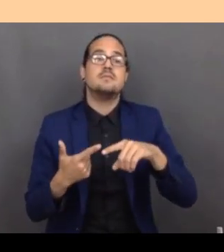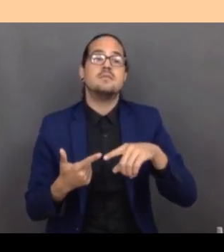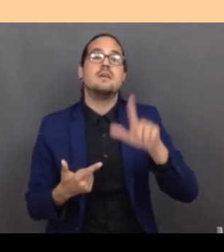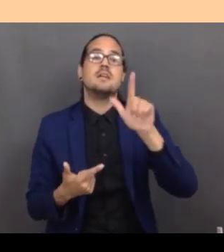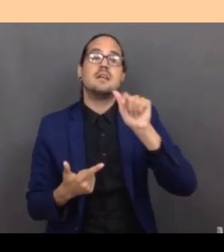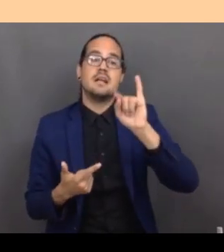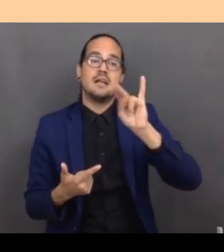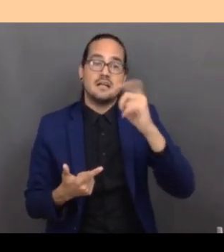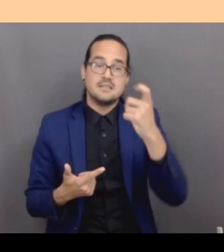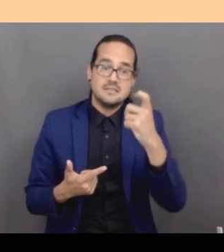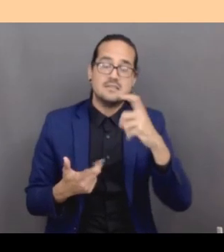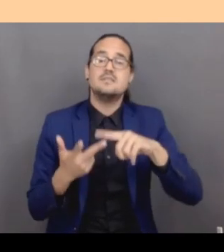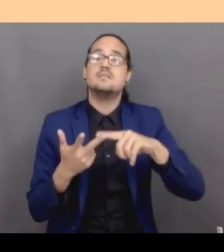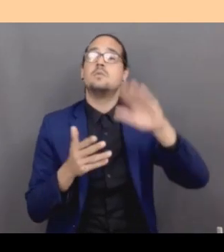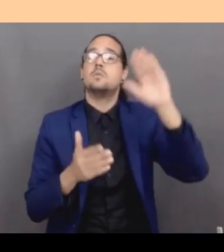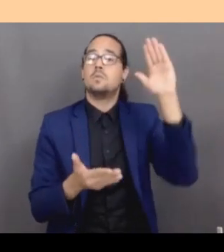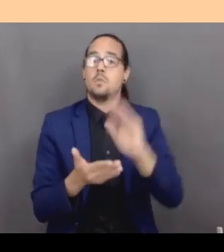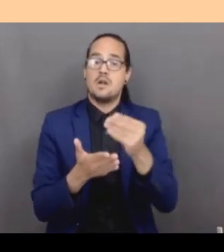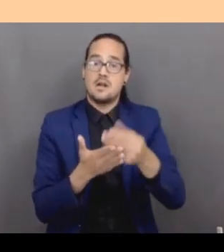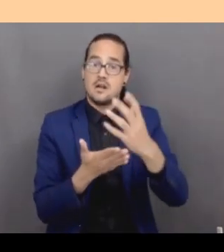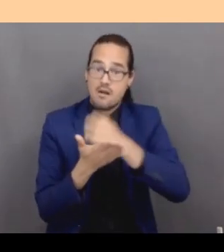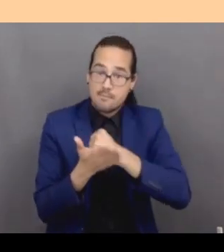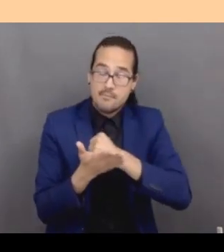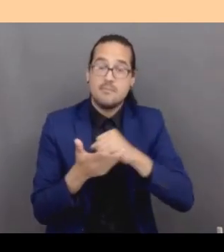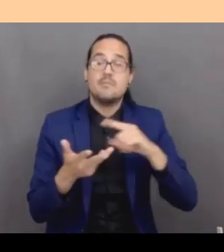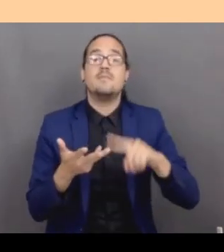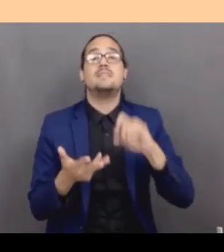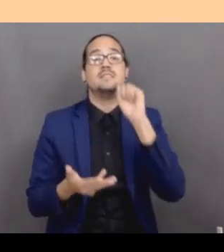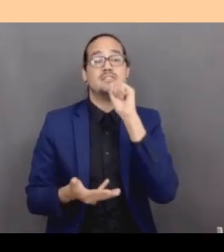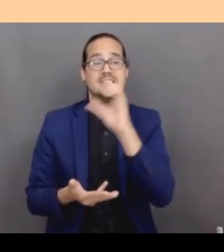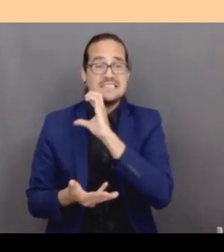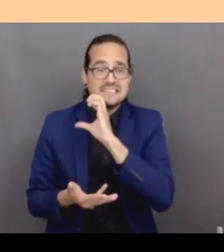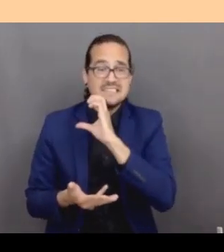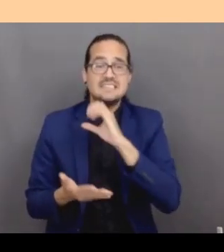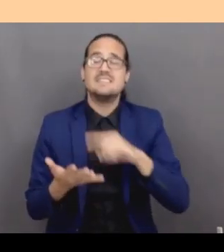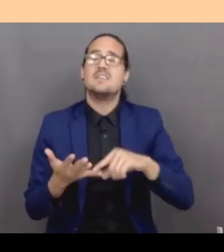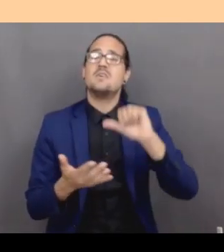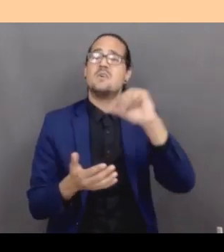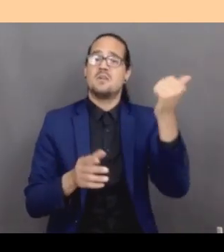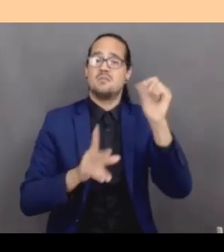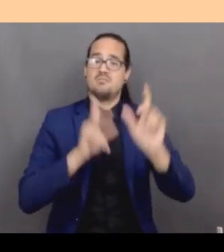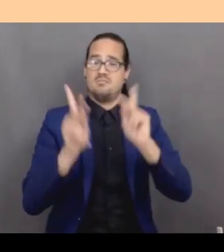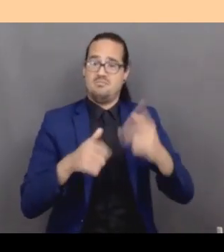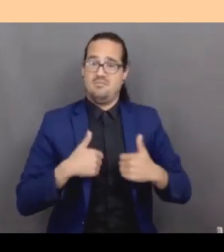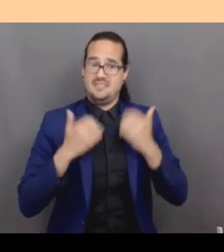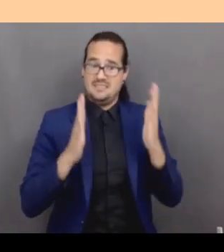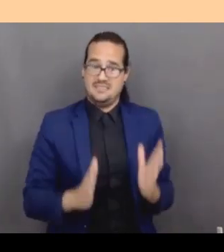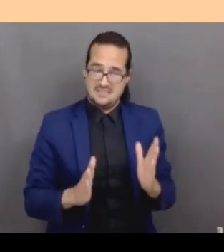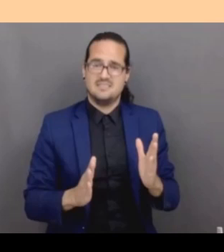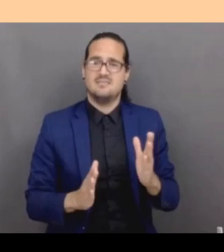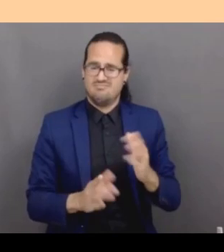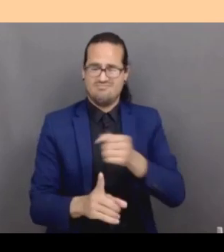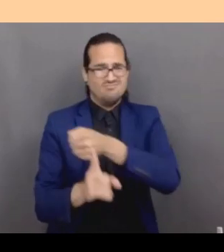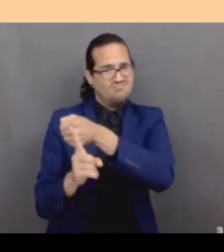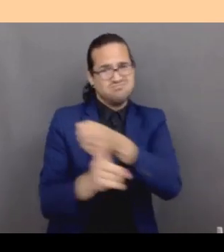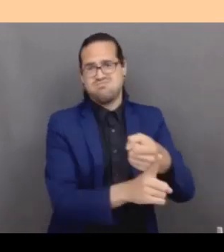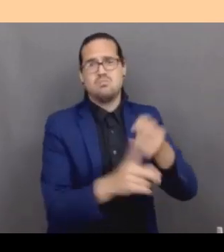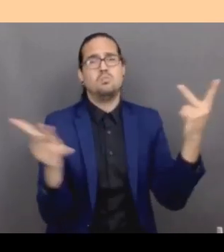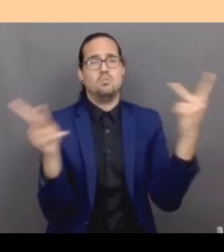other residents are not only suffering greatly because of the great opportunity